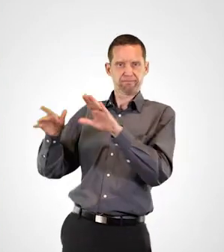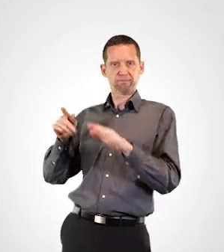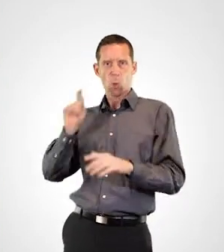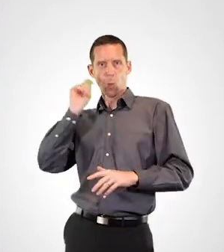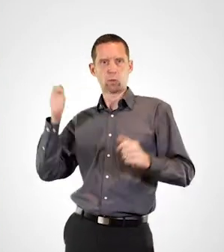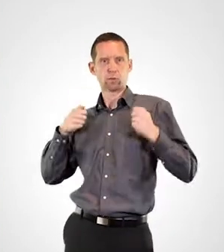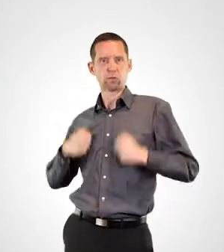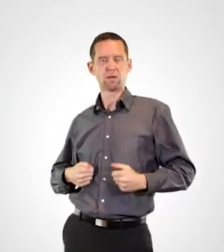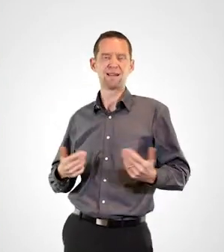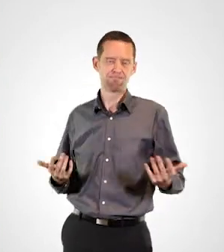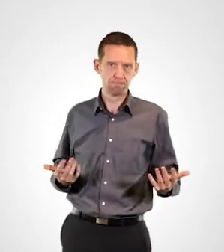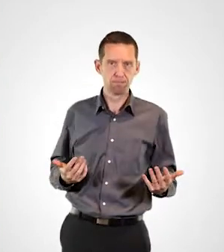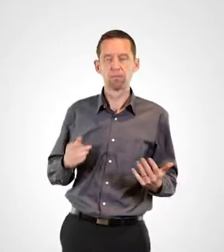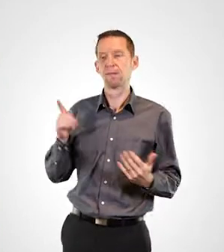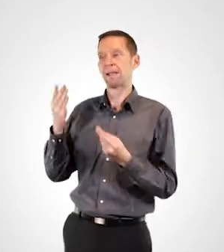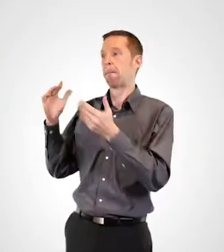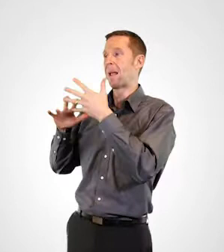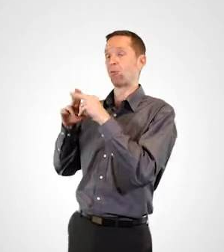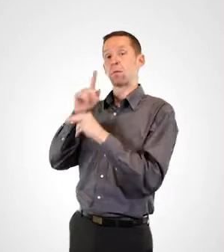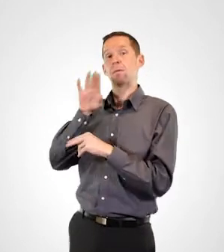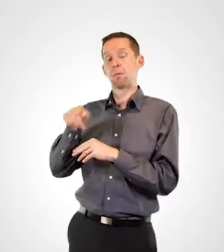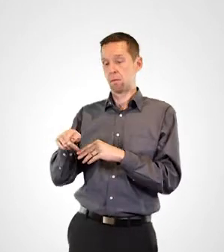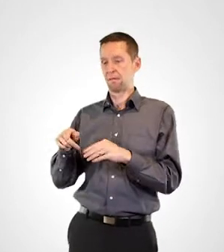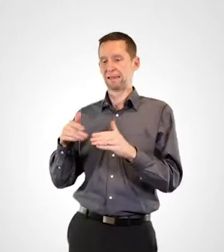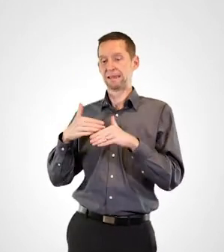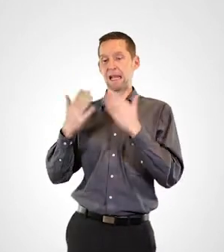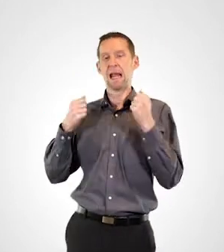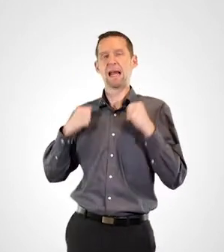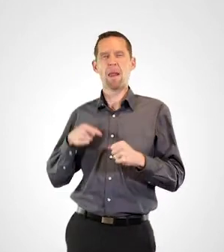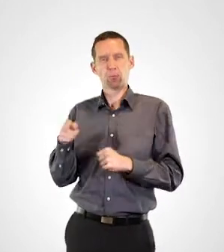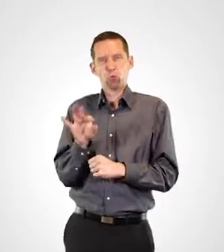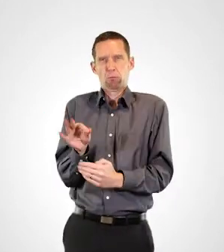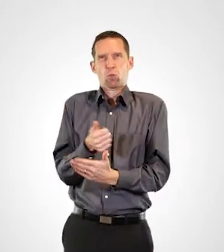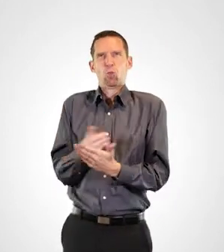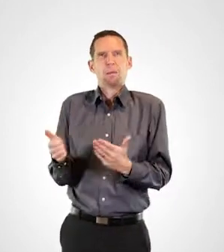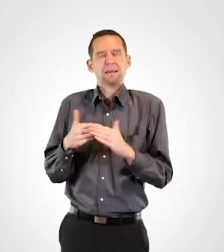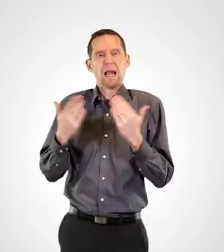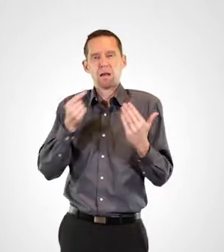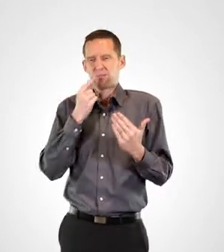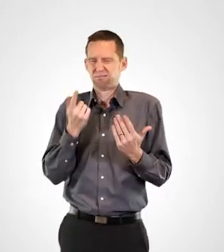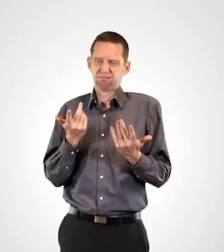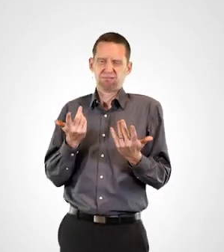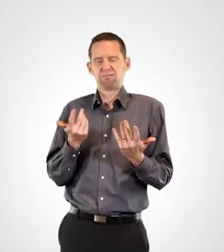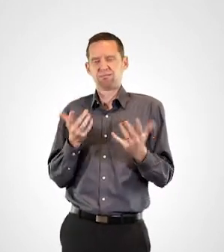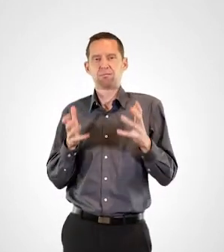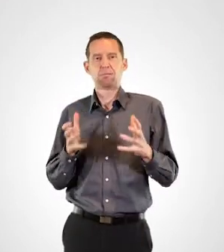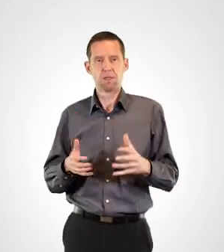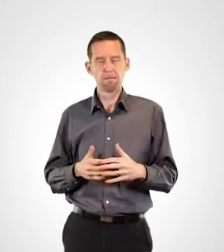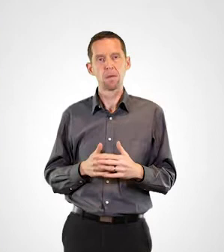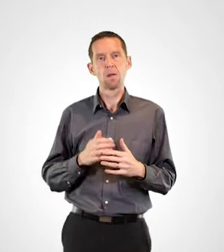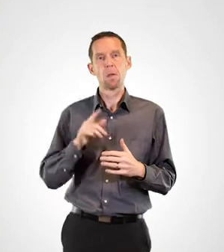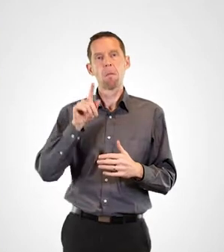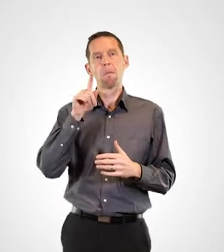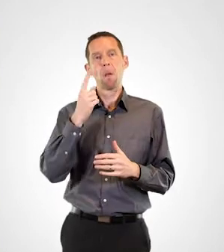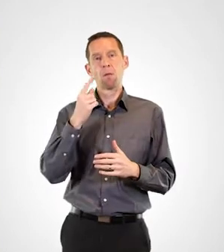a few parents told us too that, the day they happened to use it, well, it wasn't a typical day. One thing we have the parents do, and that's part of the whole LENA system, one